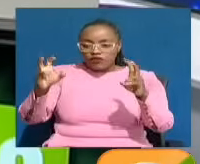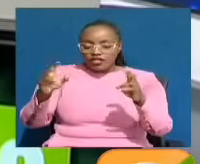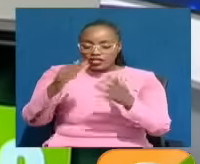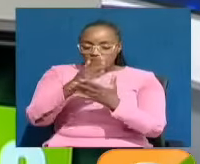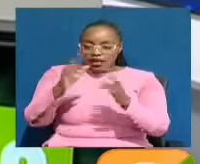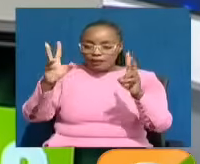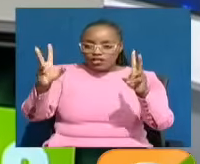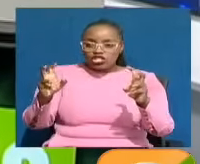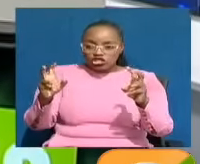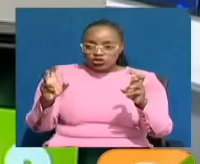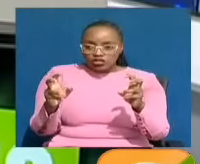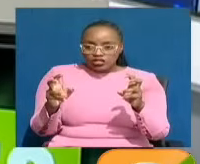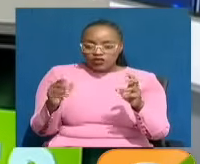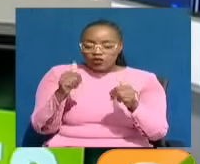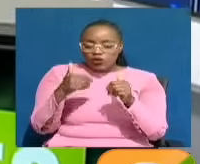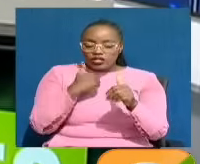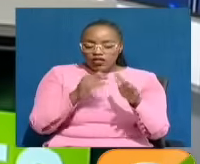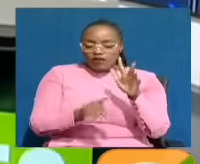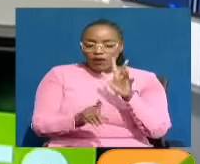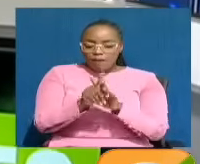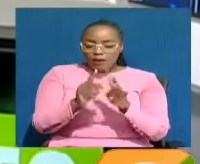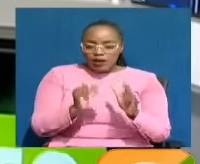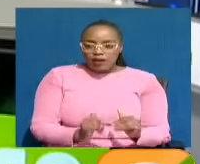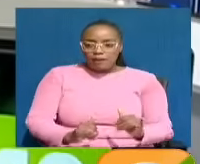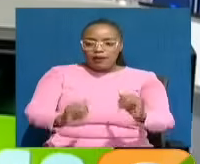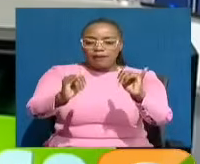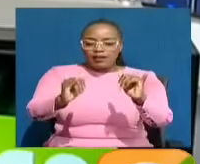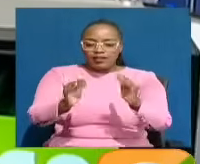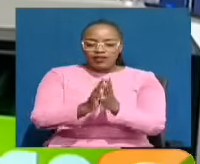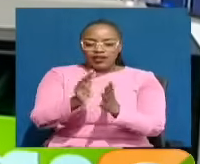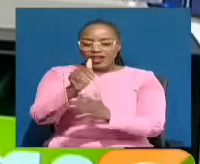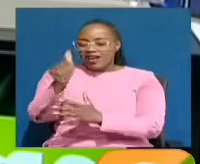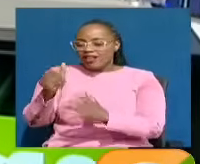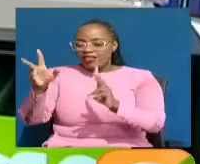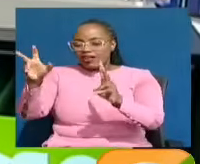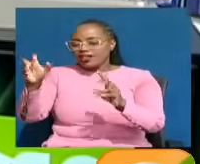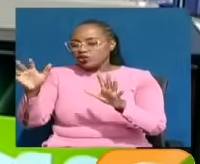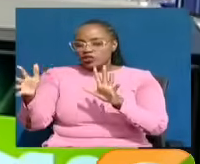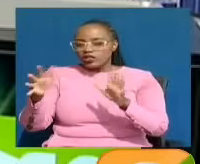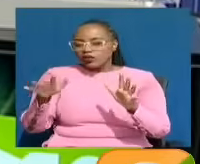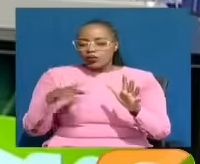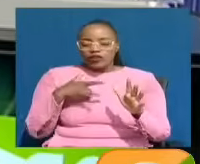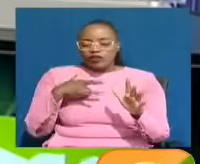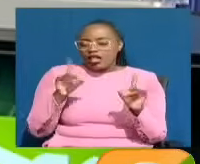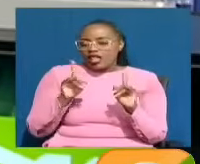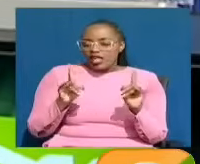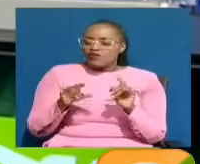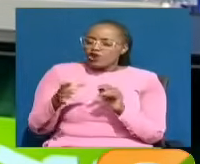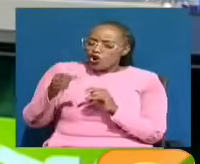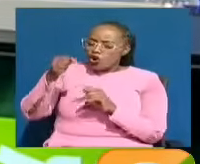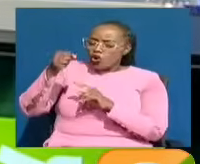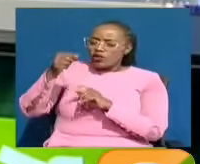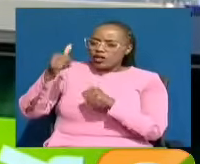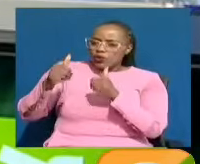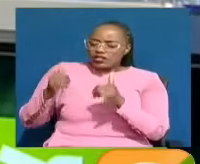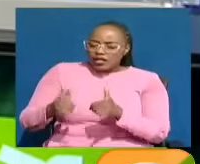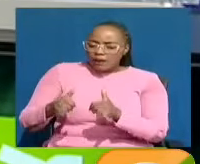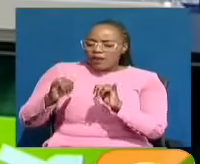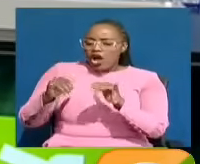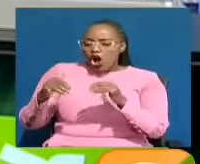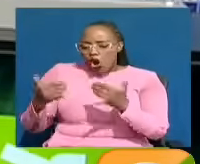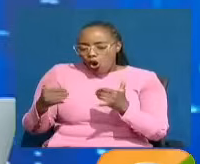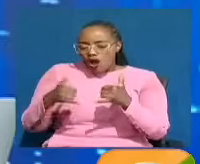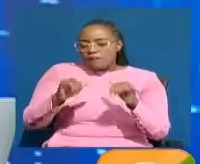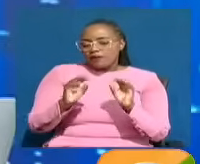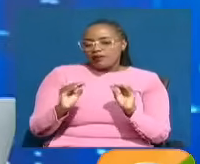the issues have already been implemented. Other issues might not have been and we will implemented. get to the ones that have and have not. But